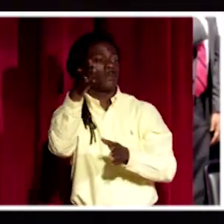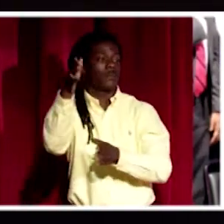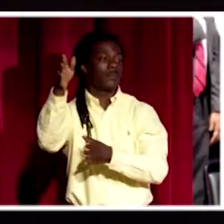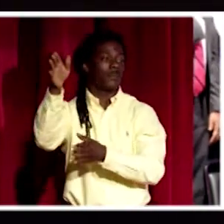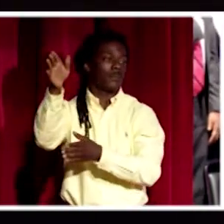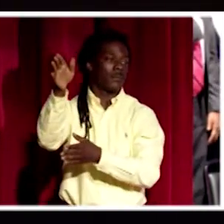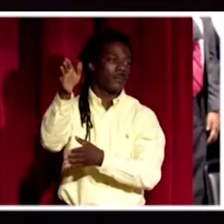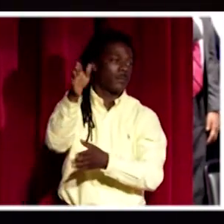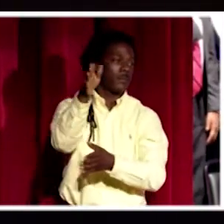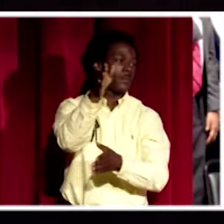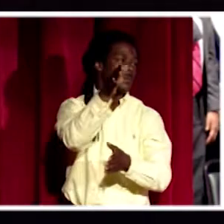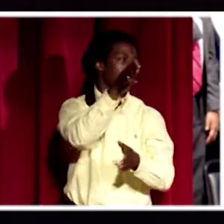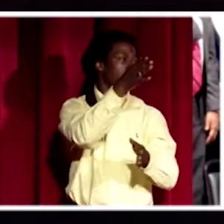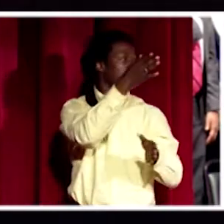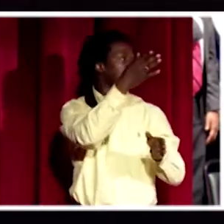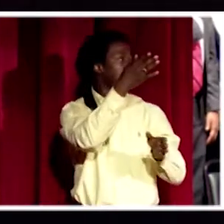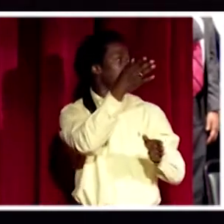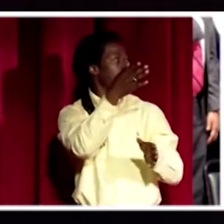gallantly